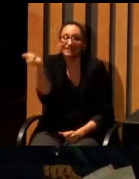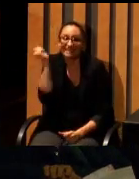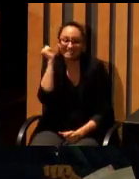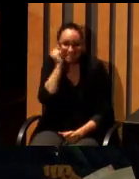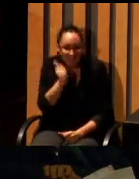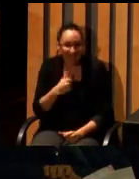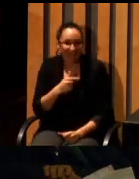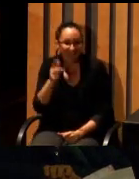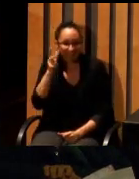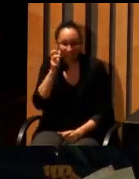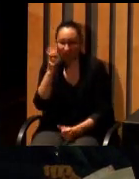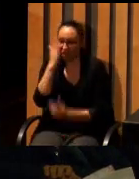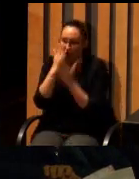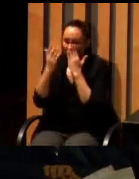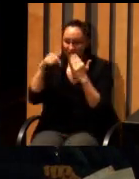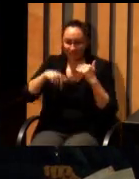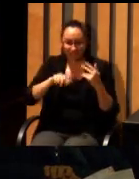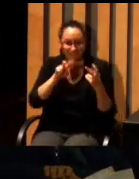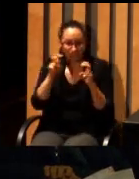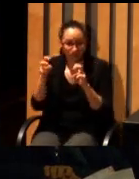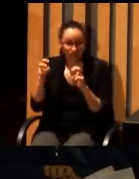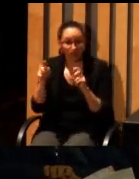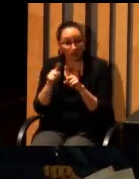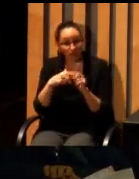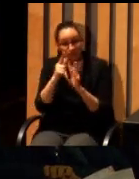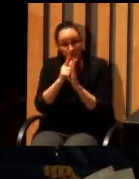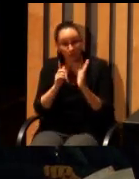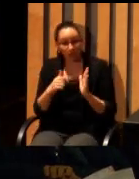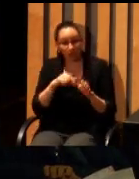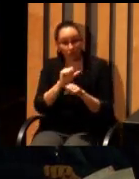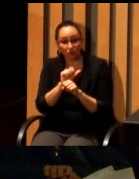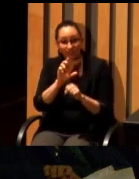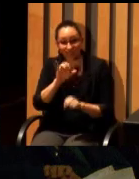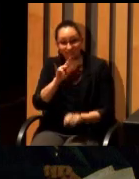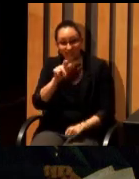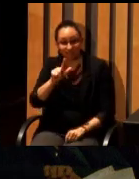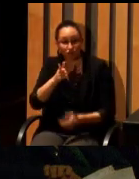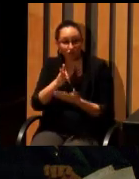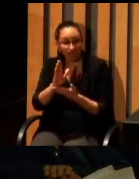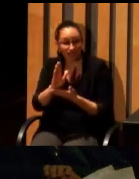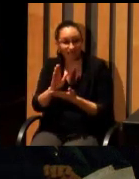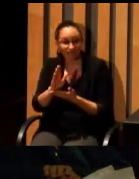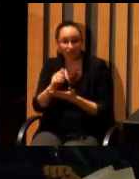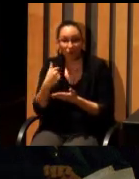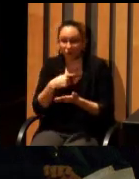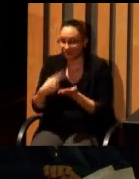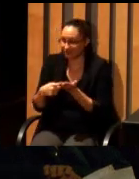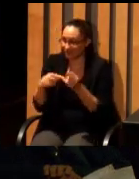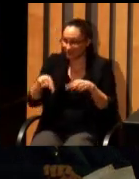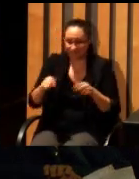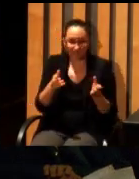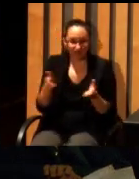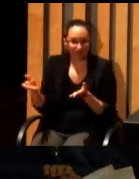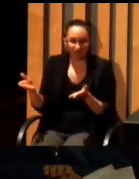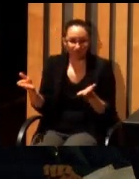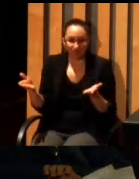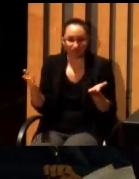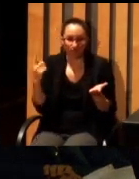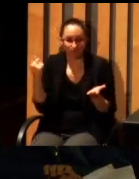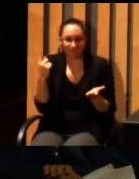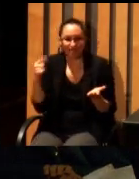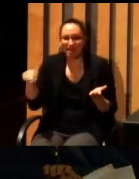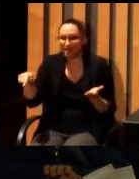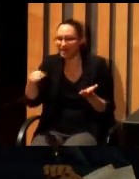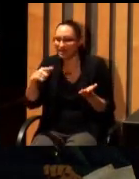this stuff. I'm also an attorney. I work with civil rights attorneys. We talk about this stuff. They can go through the